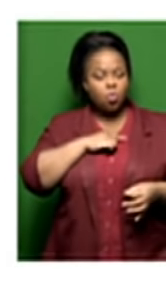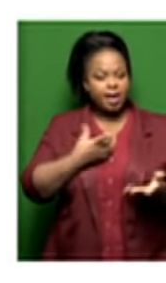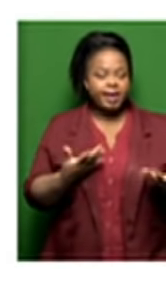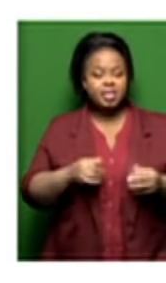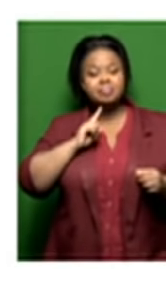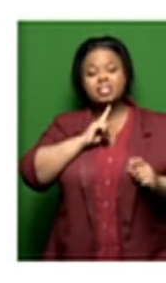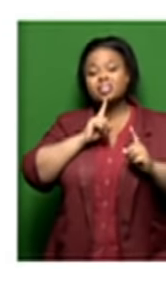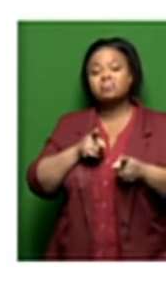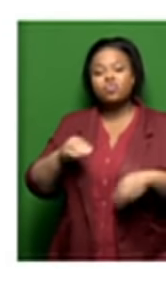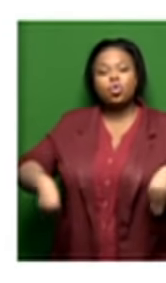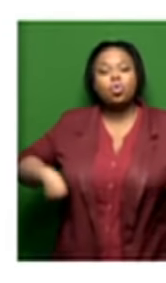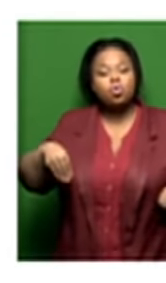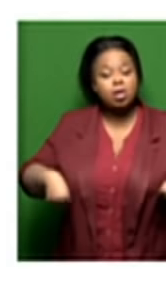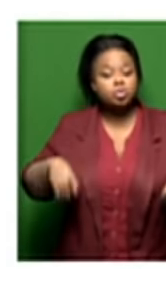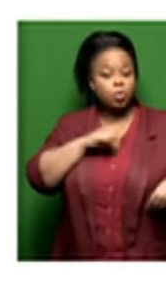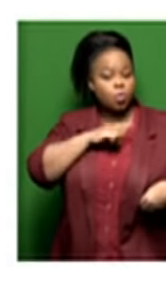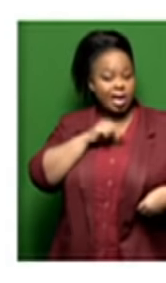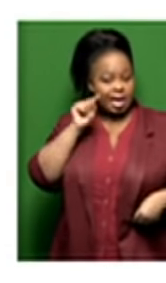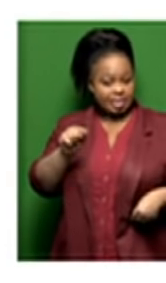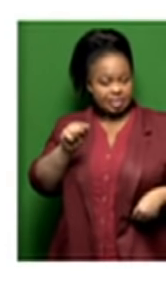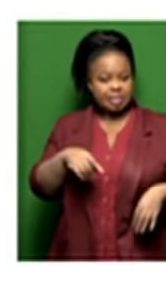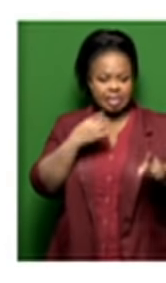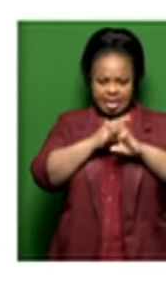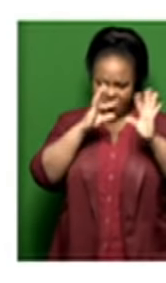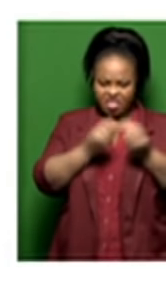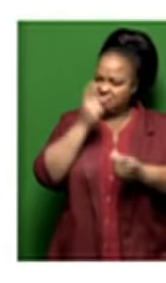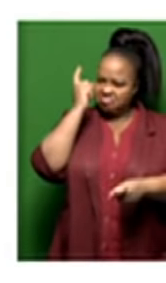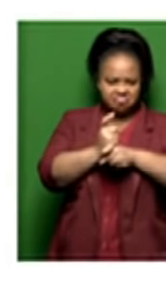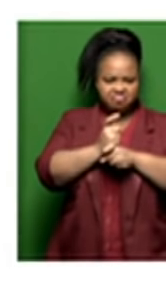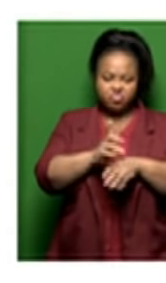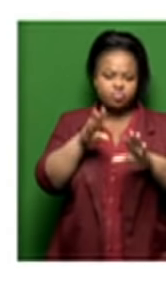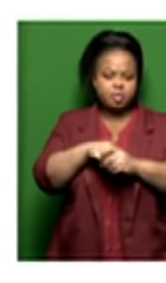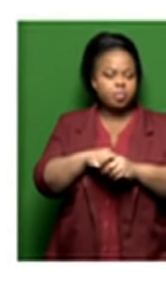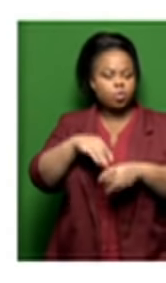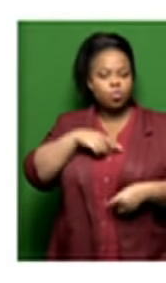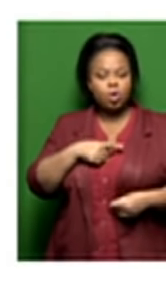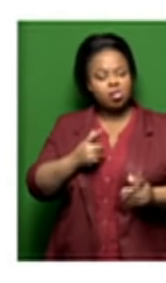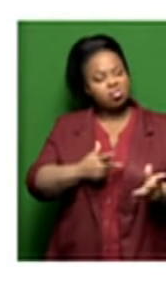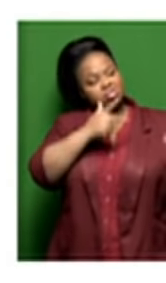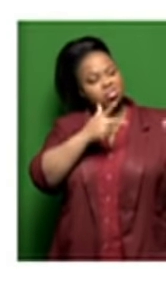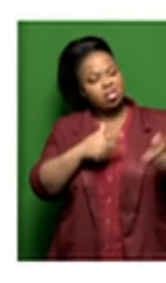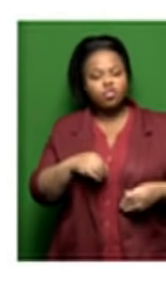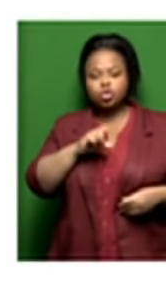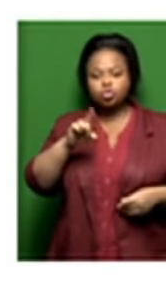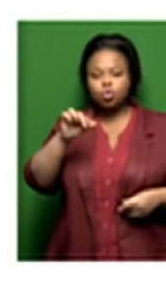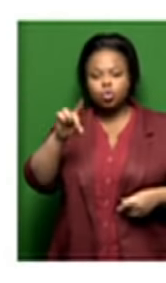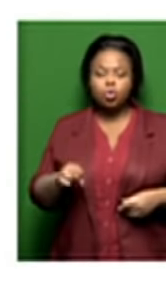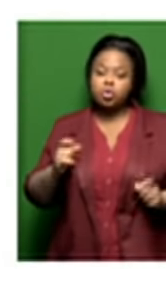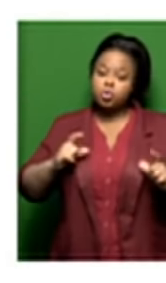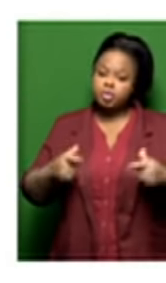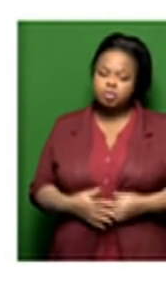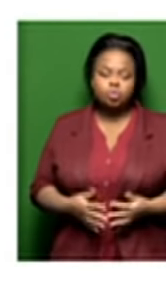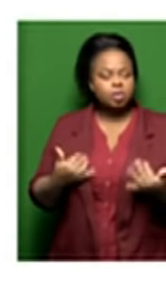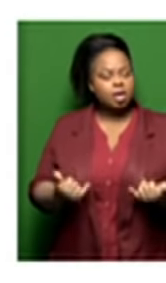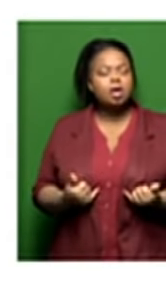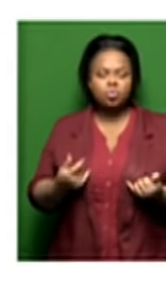to answer to corruption, because that is where he actually refused to participate working out of the Zondo Commission. So it's quite a